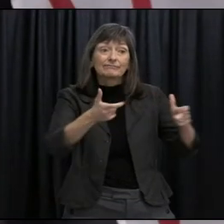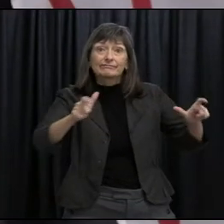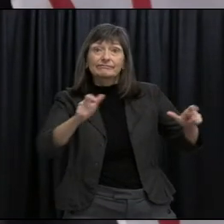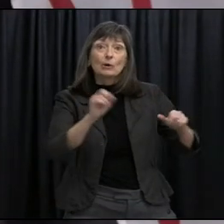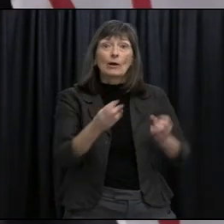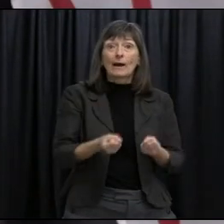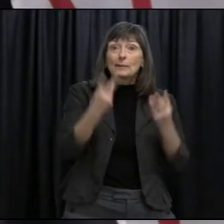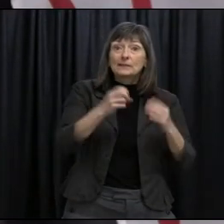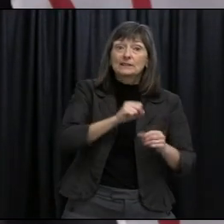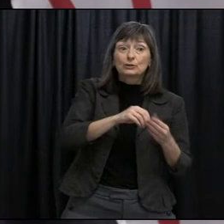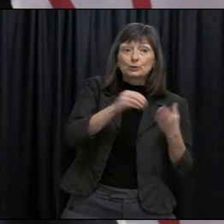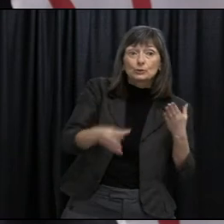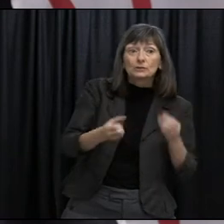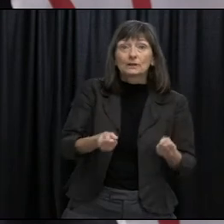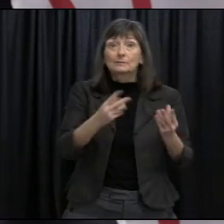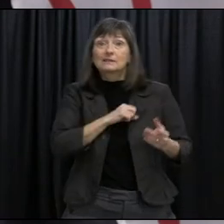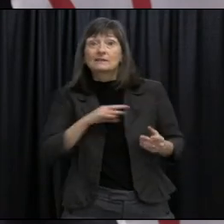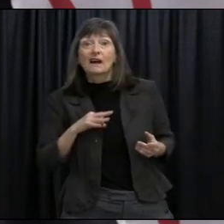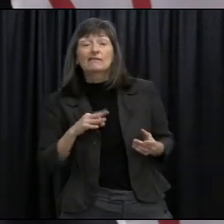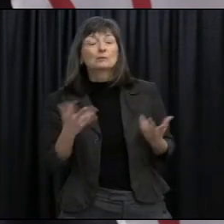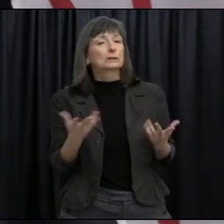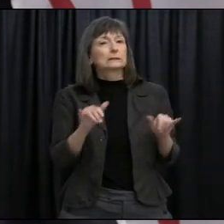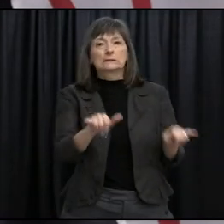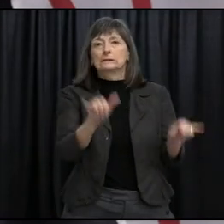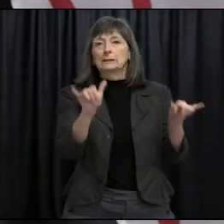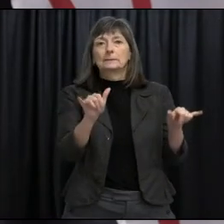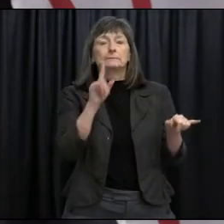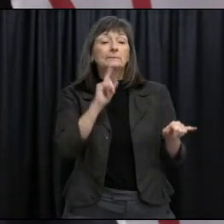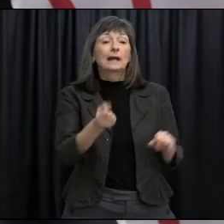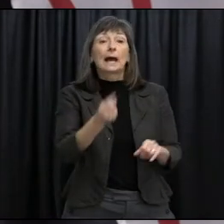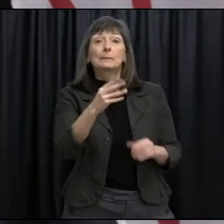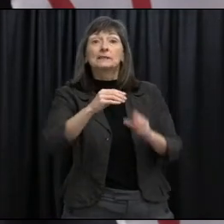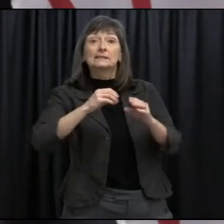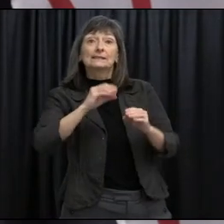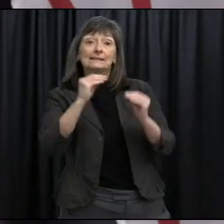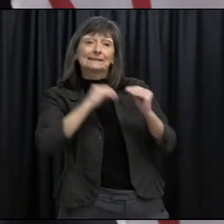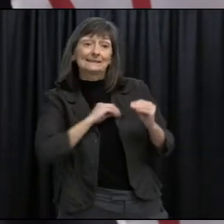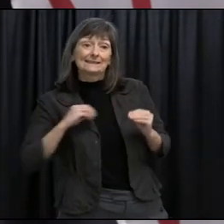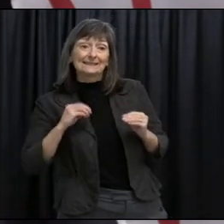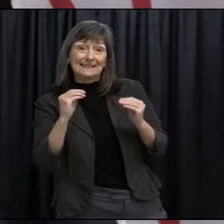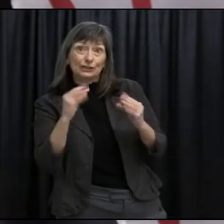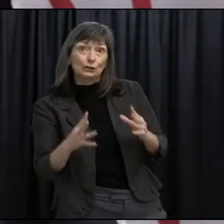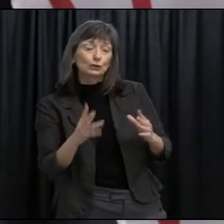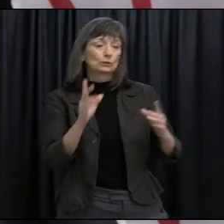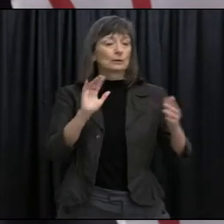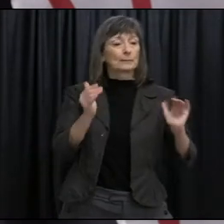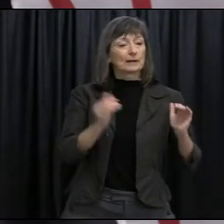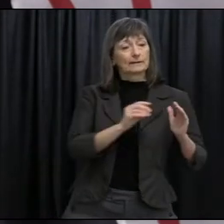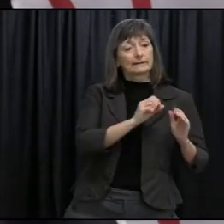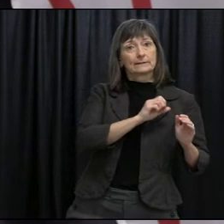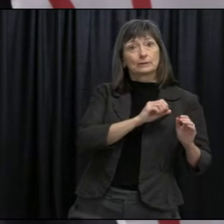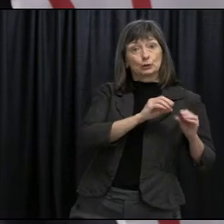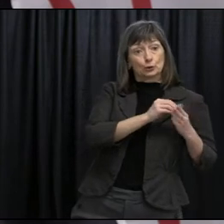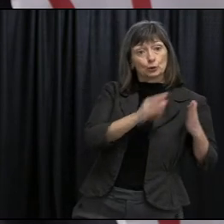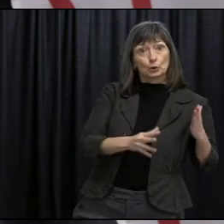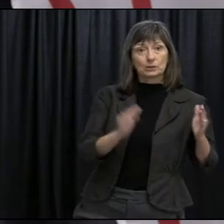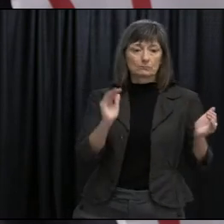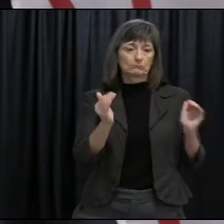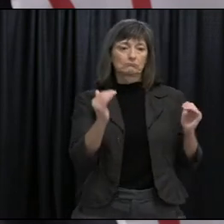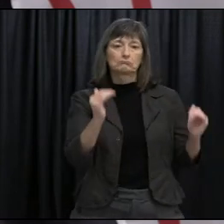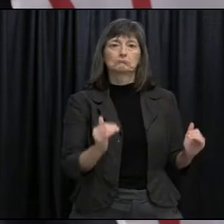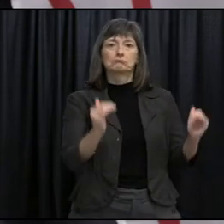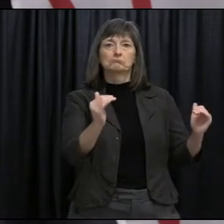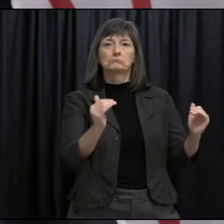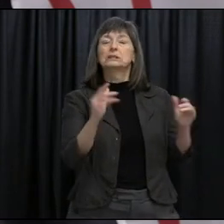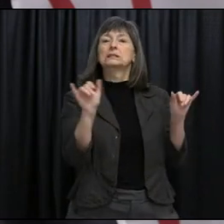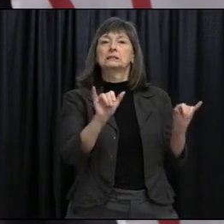typically right now, they are operating under the current ratios. And as the minister said, what we are certainly hearing, while we don't have firm numbers, is that numbers have been